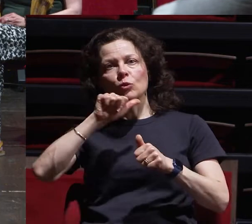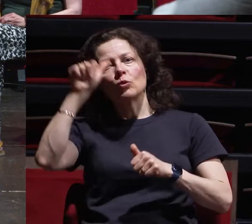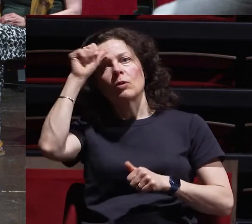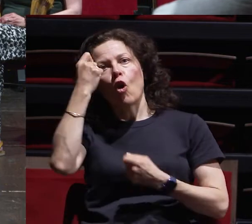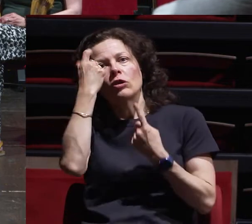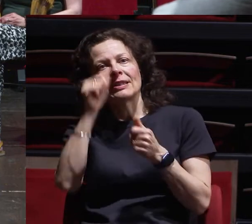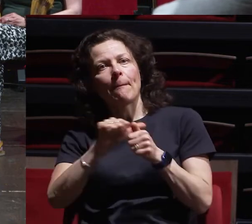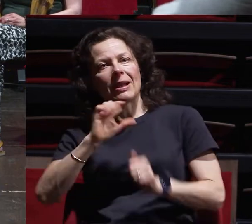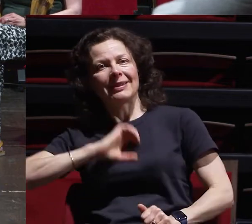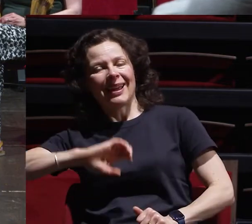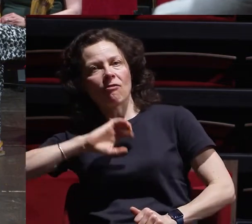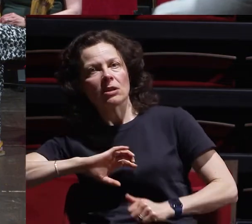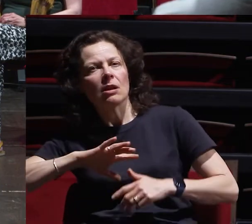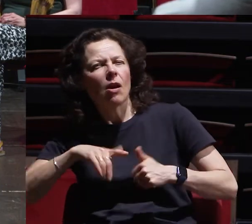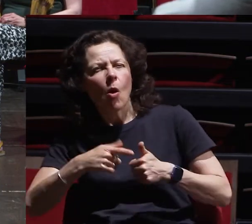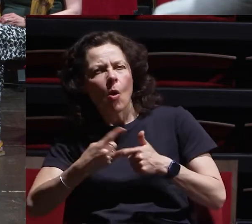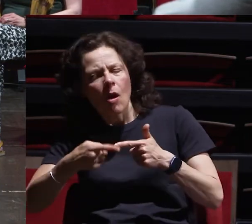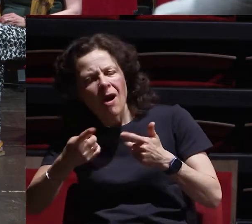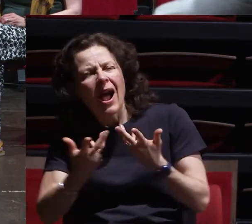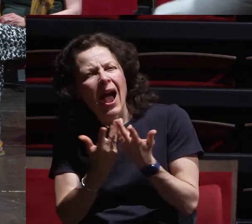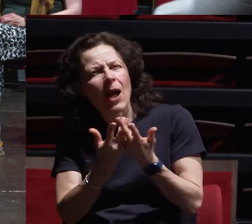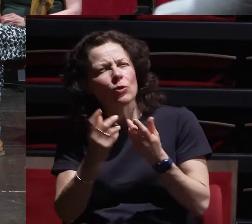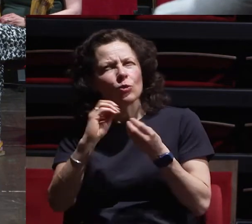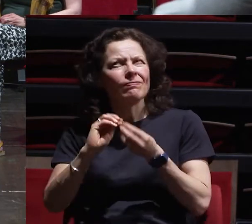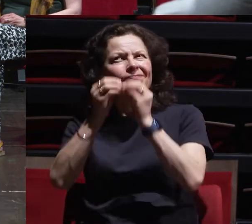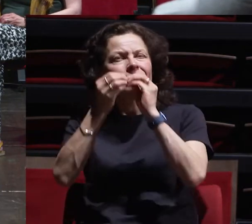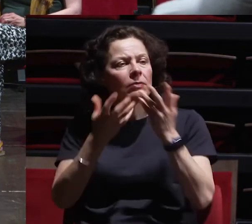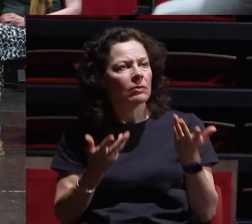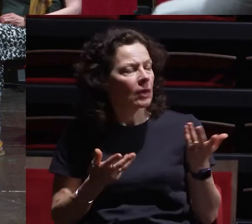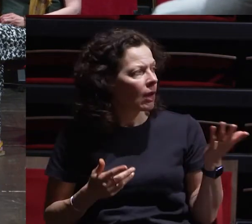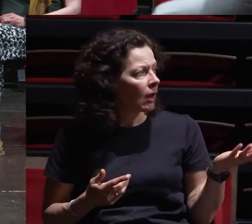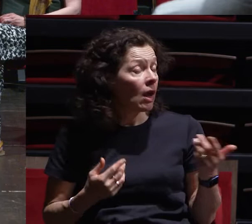your characters? Or is it something that comes in later when you're redrafting?